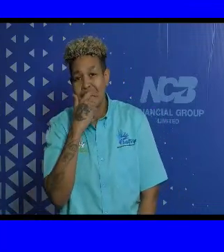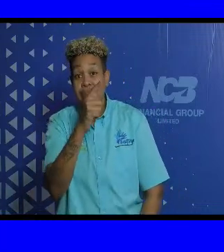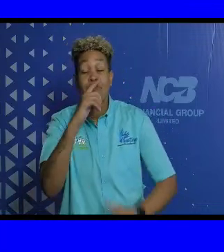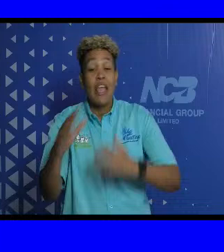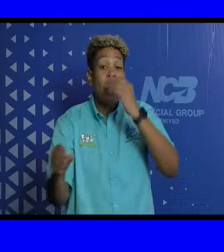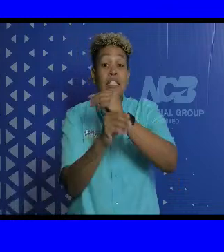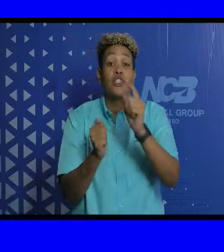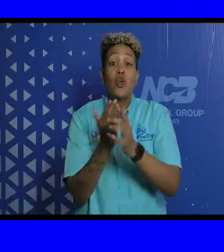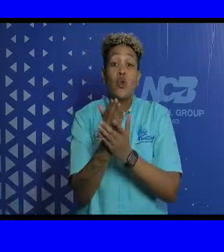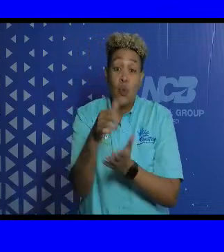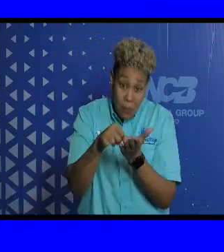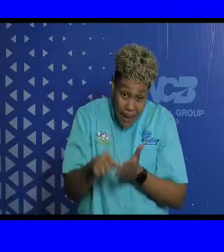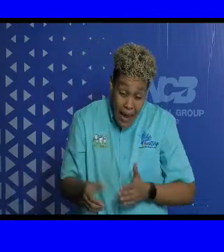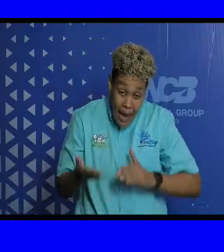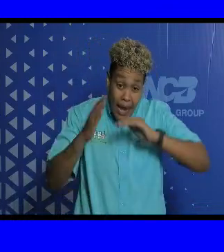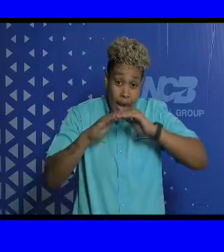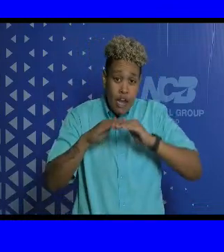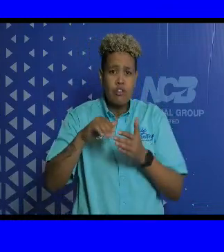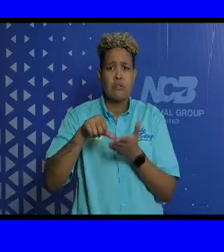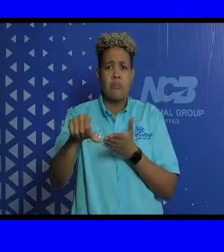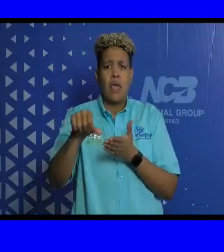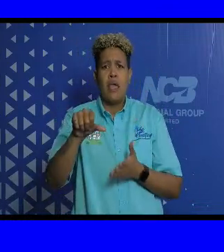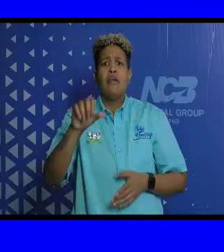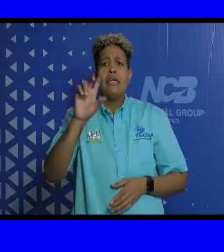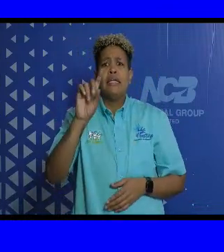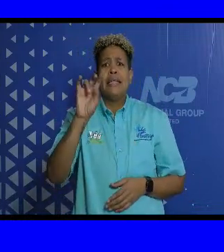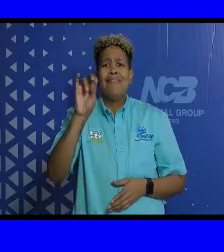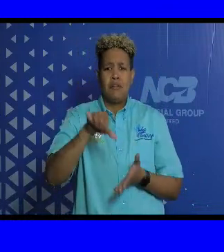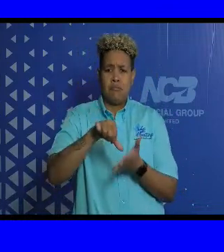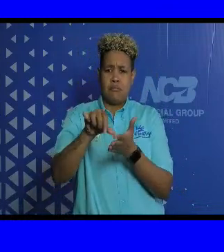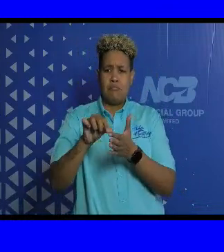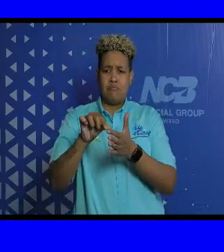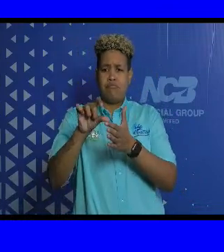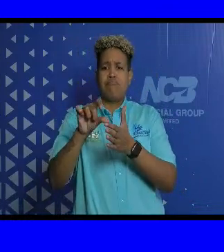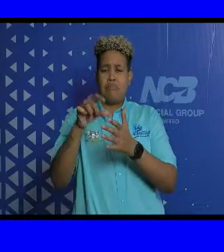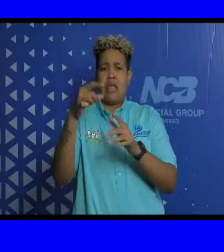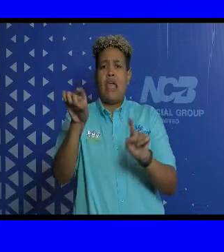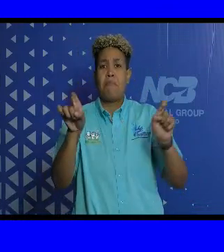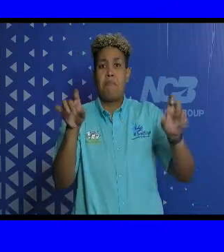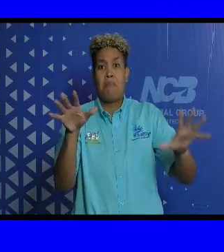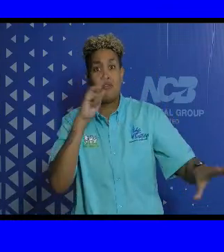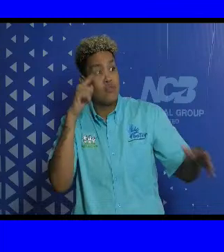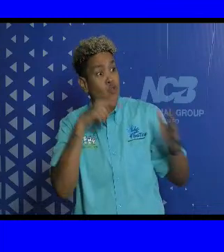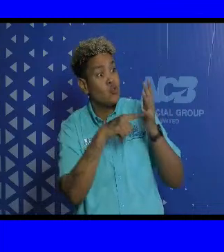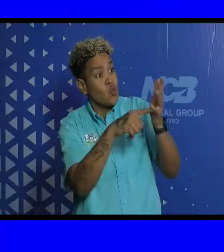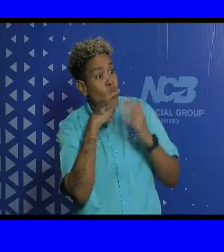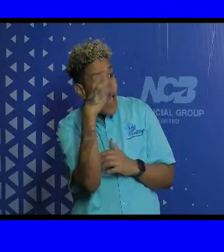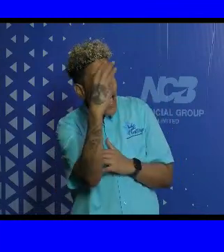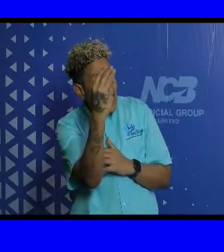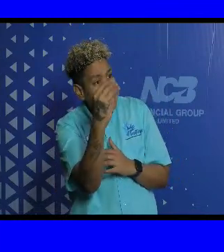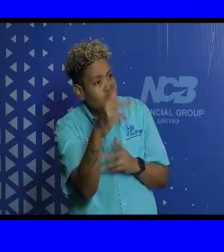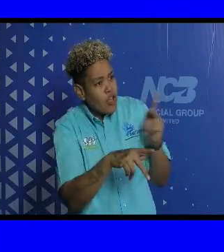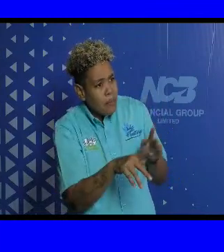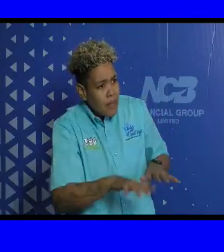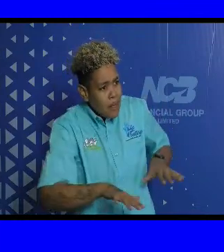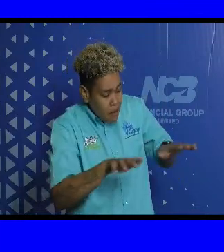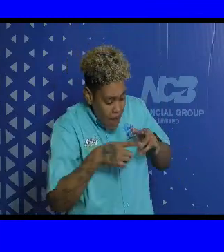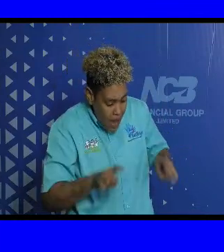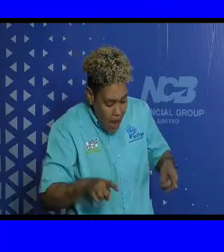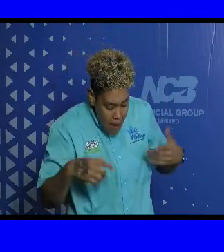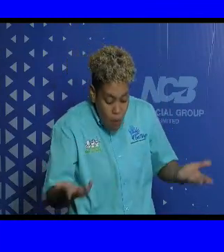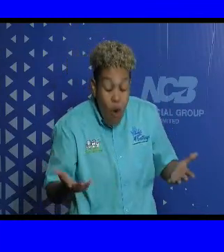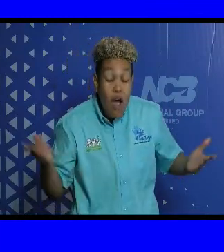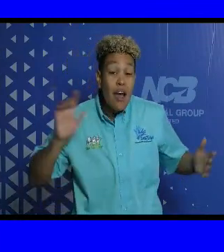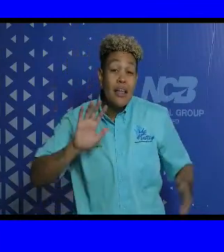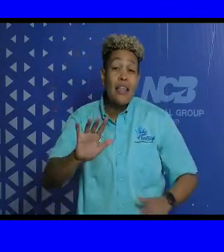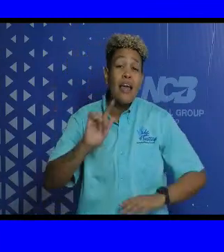Additionally, by paying increasing dividends, managers signal to external constituents